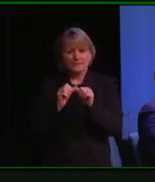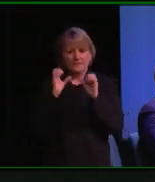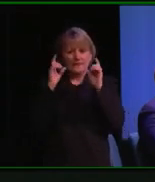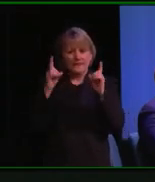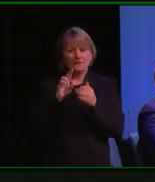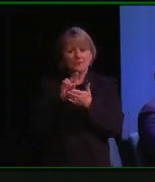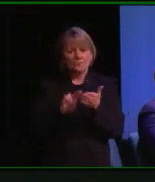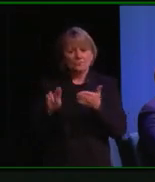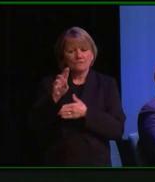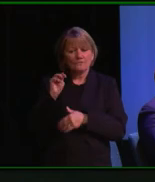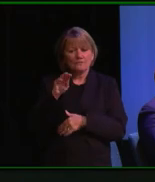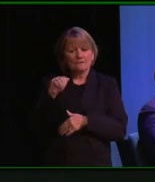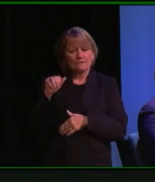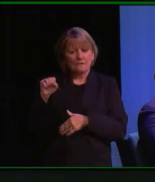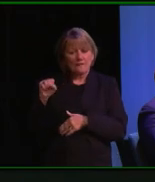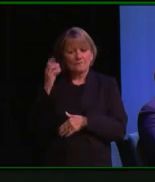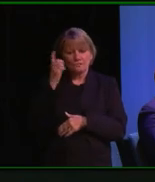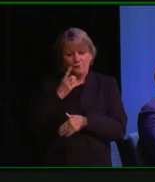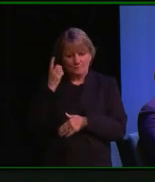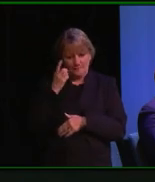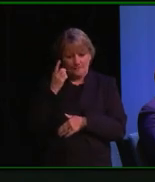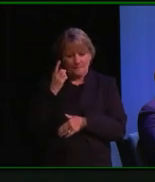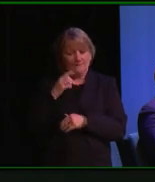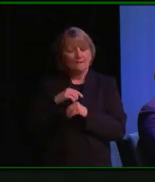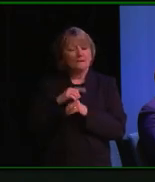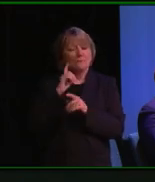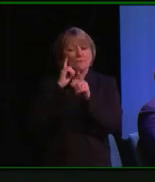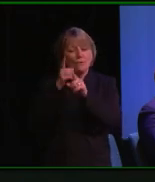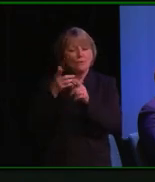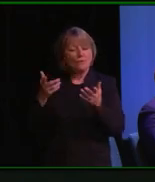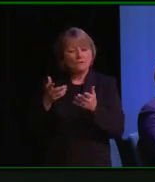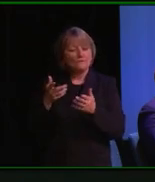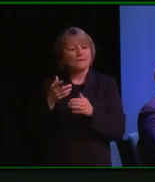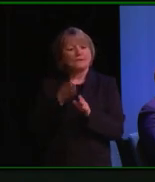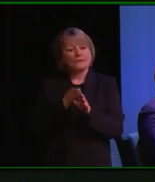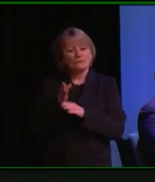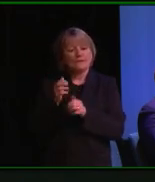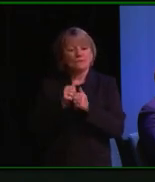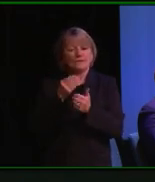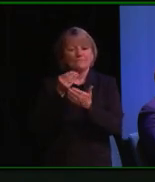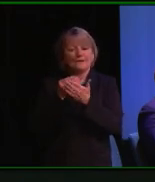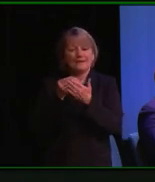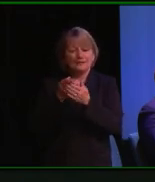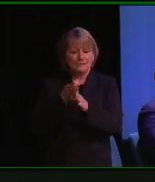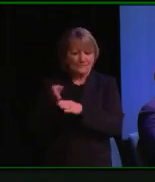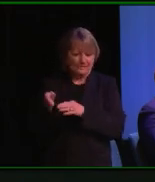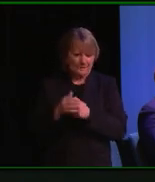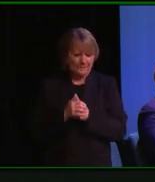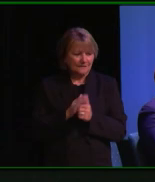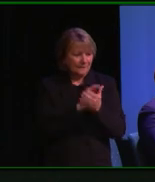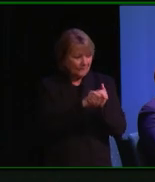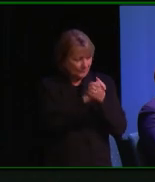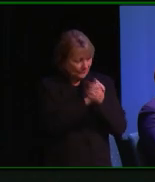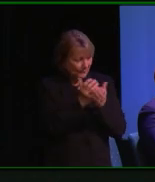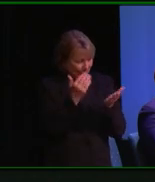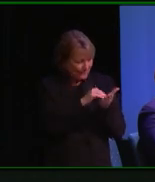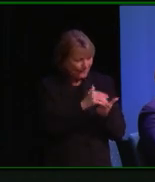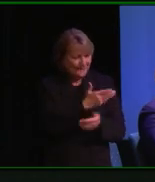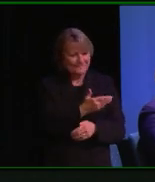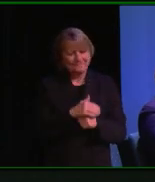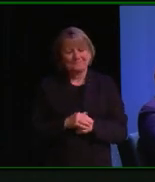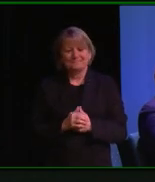the University of Massachusetts, Dartmouth, with the goal of pursuing a career in the financial field. Congratulations again, Ryan.